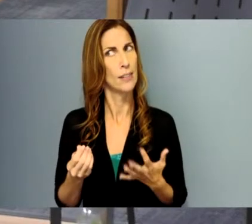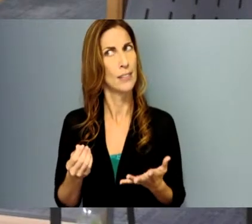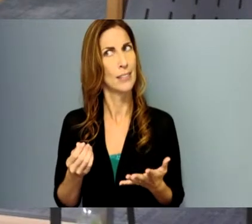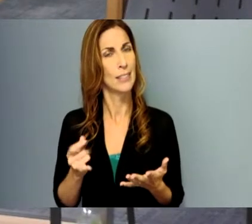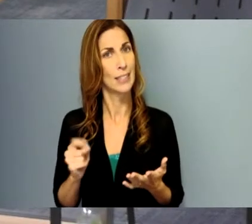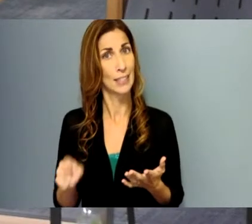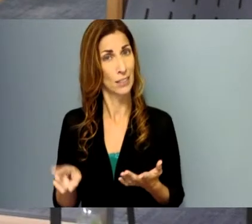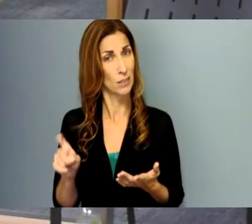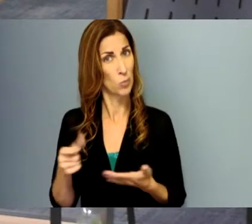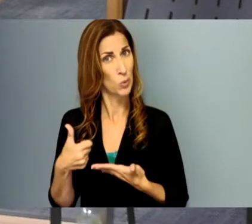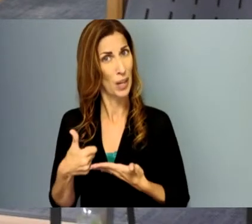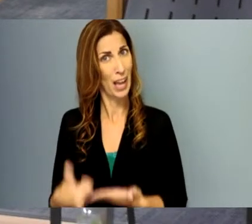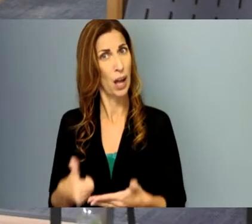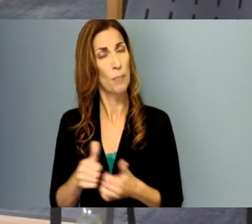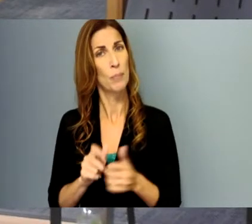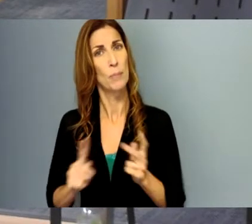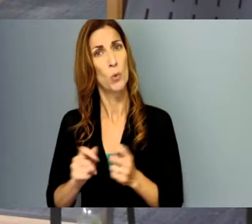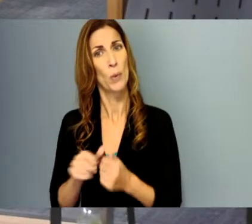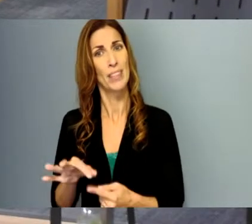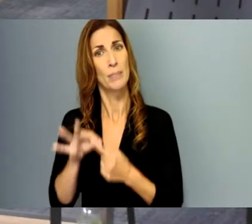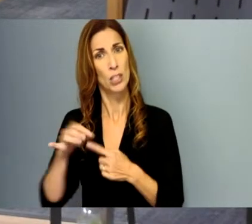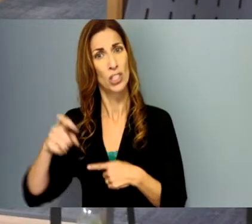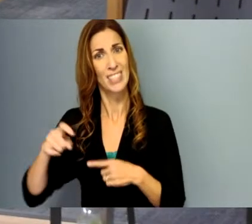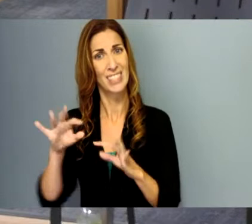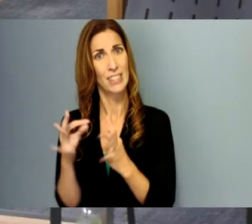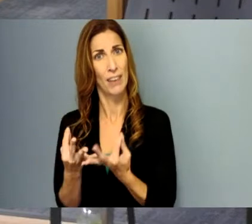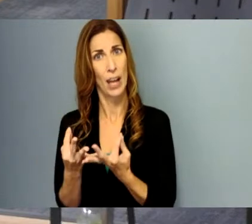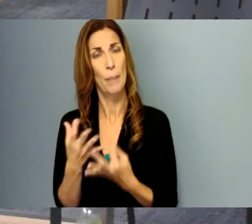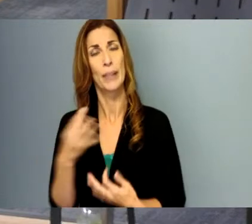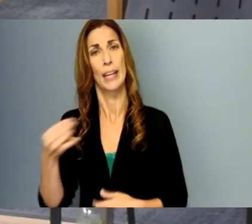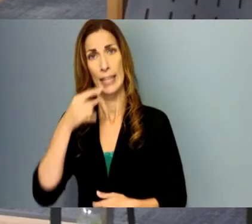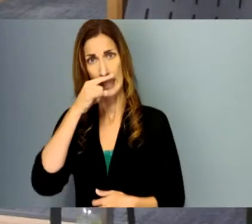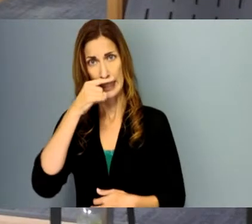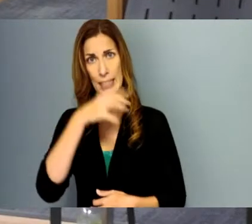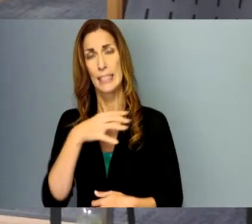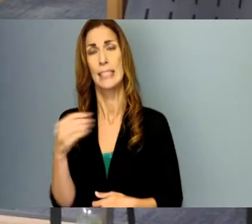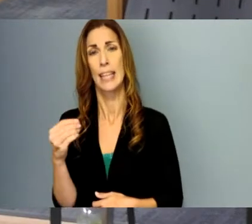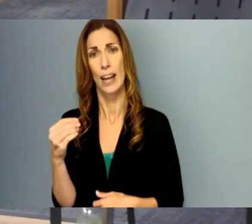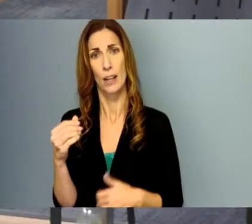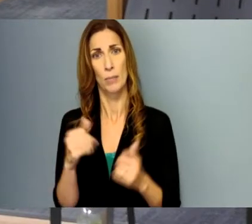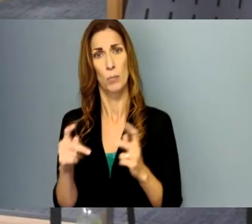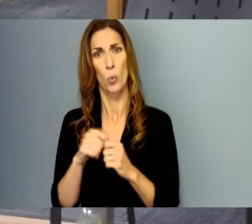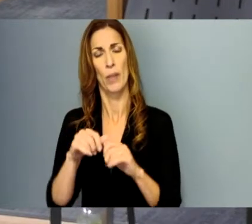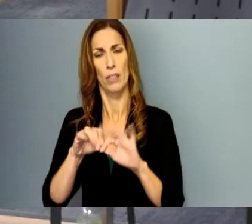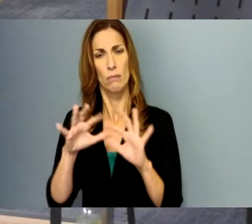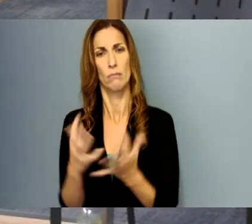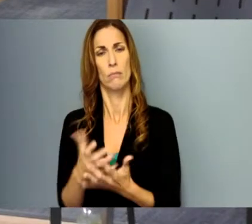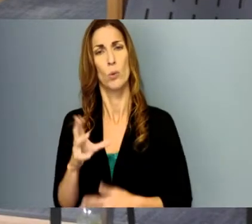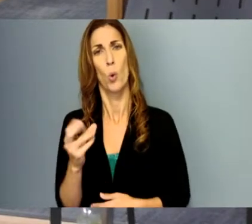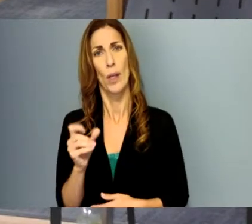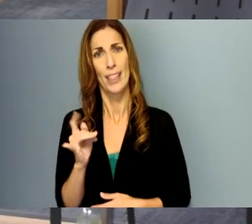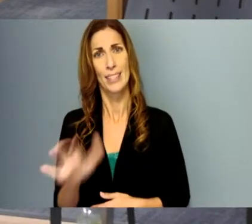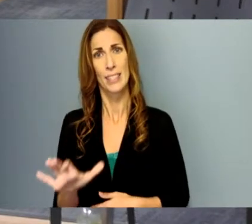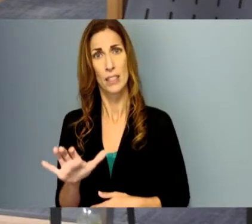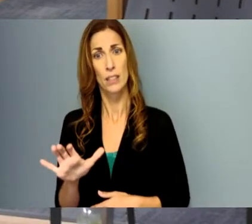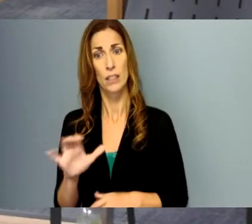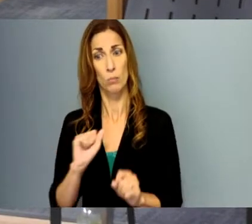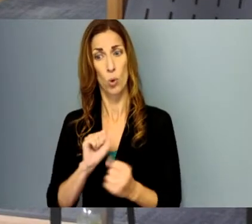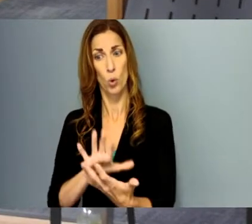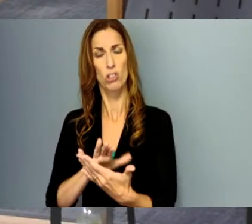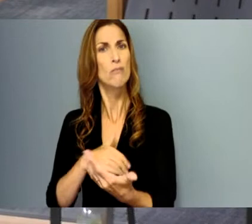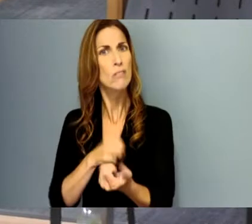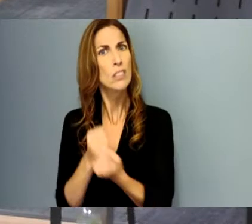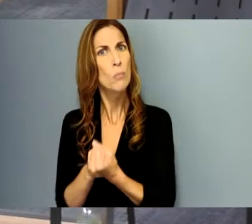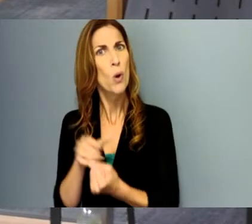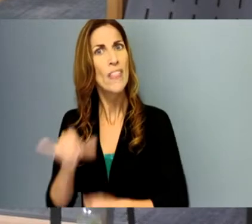It's to help special needs families and kids and with holistic approaches. I fully support that,